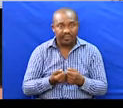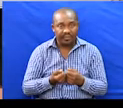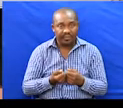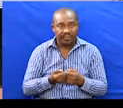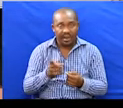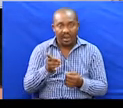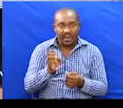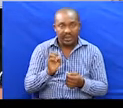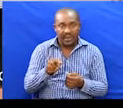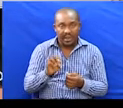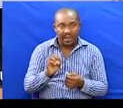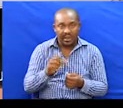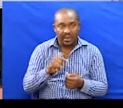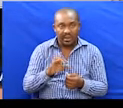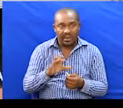genetics